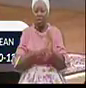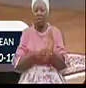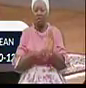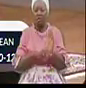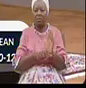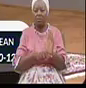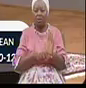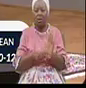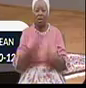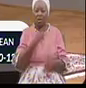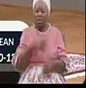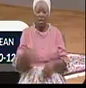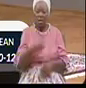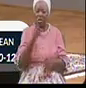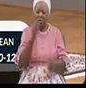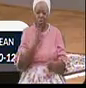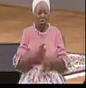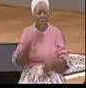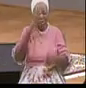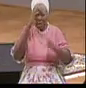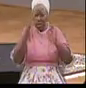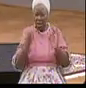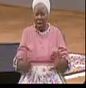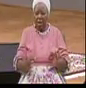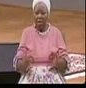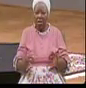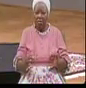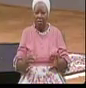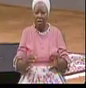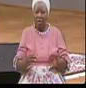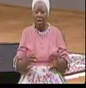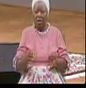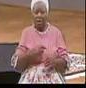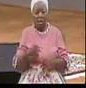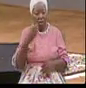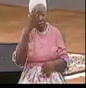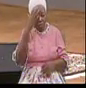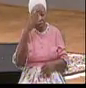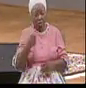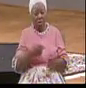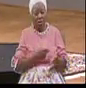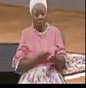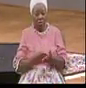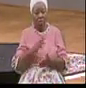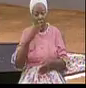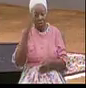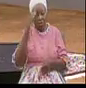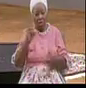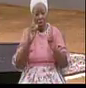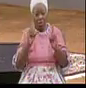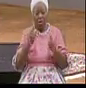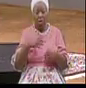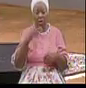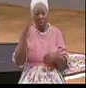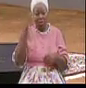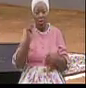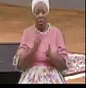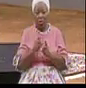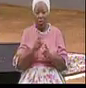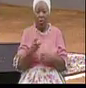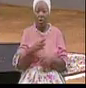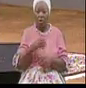unrighteousness. Intentionally, they hold the truth, the doctrine, the word,